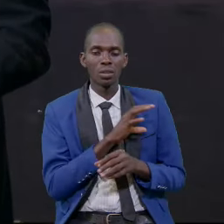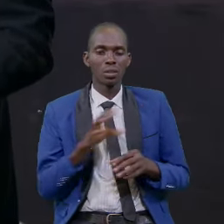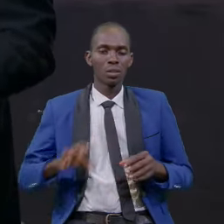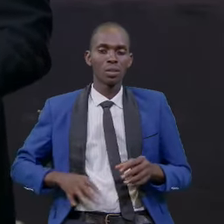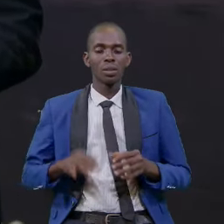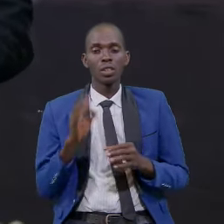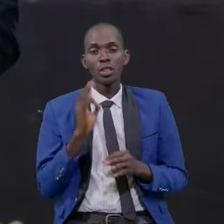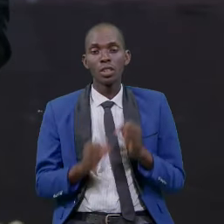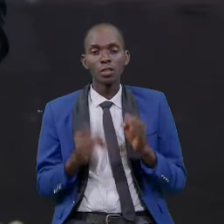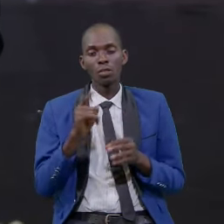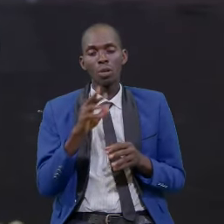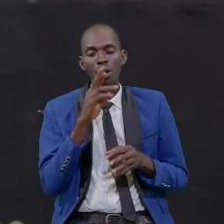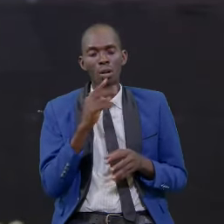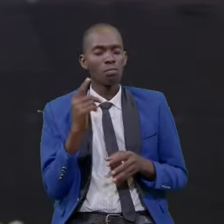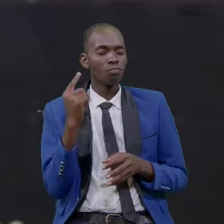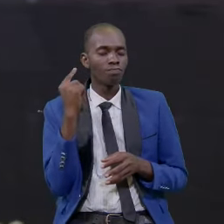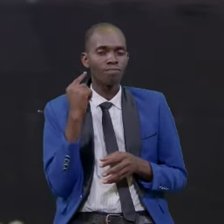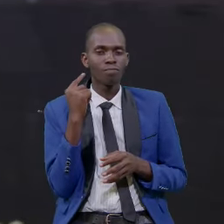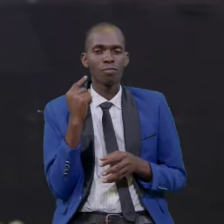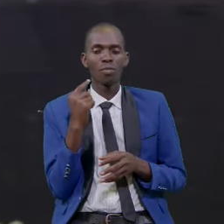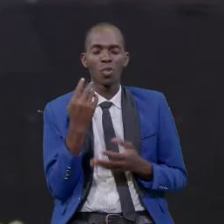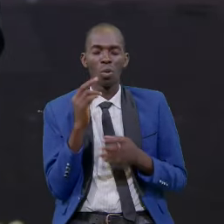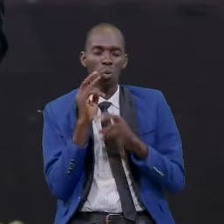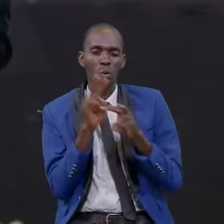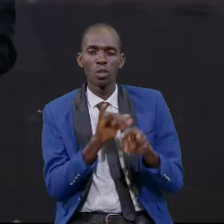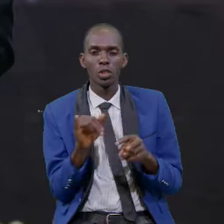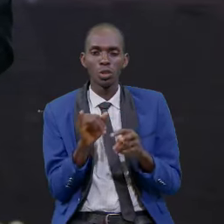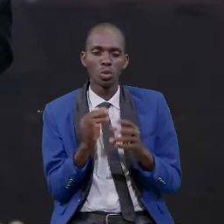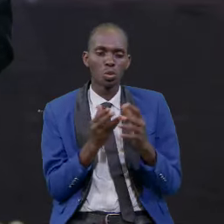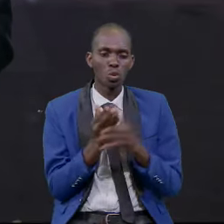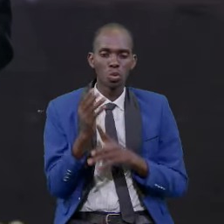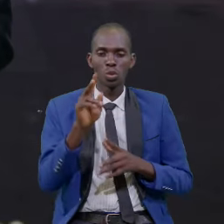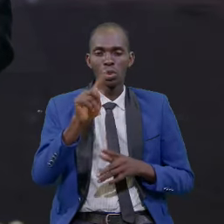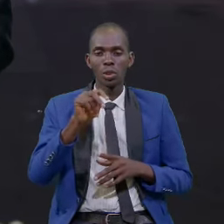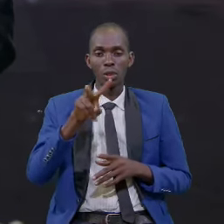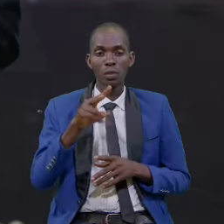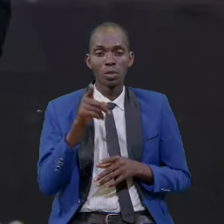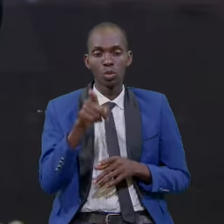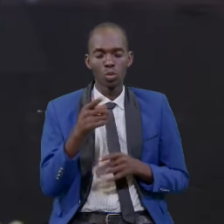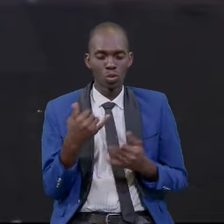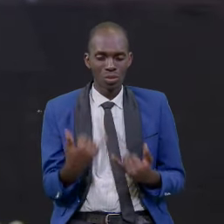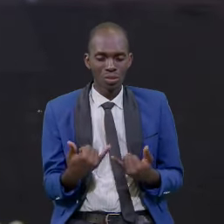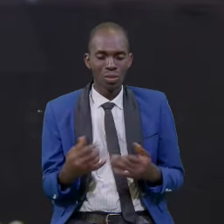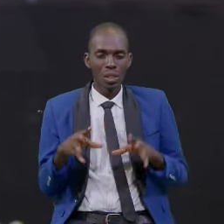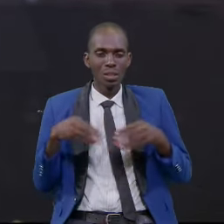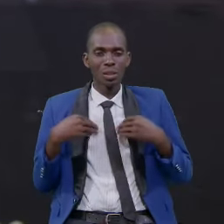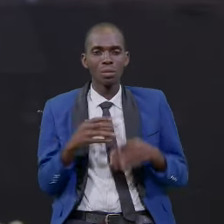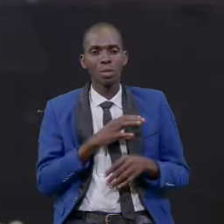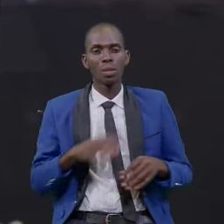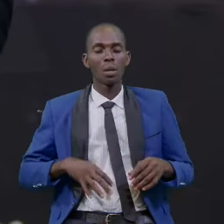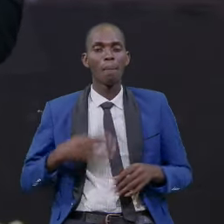radio or television, and you just gave your life to Christ now, please send your